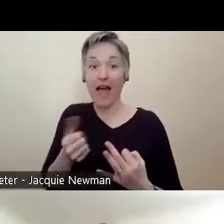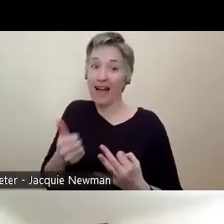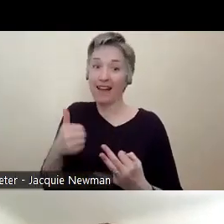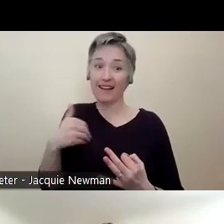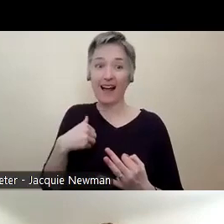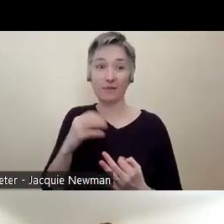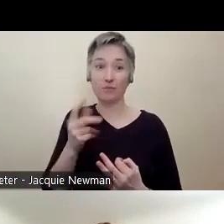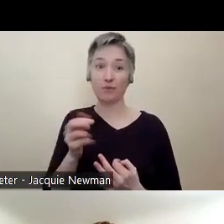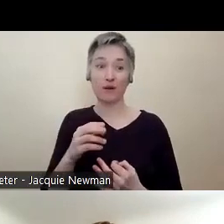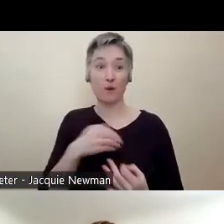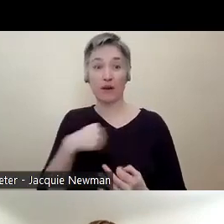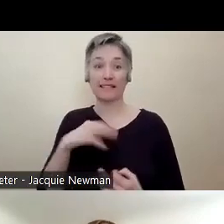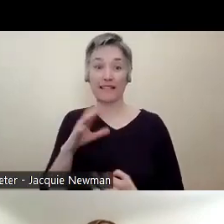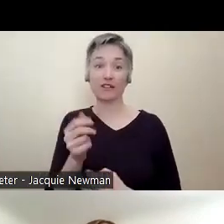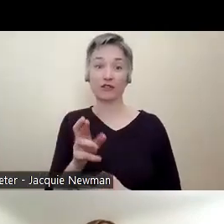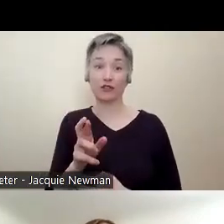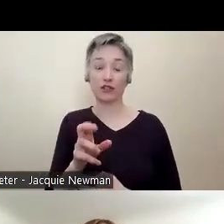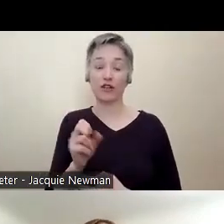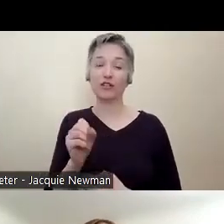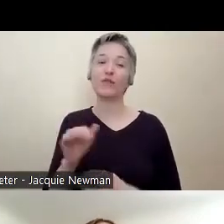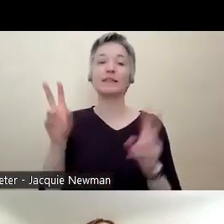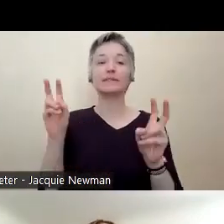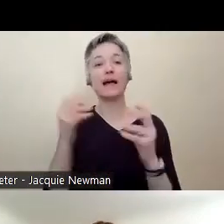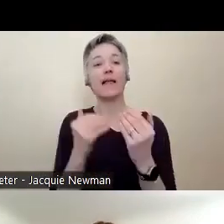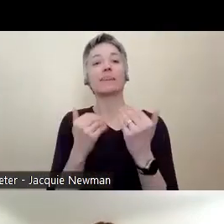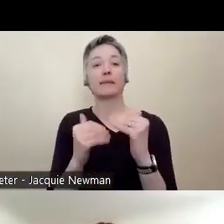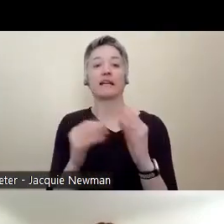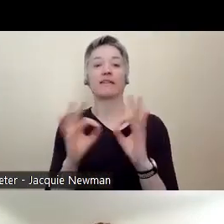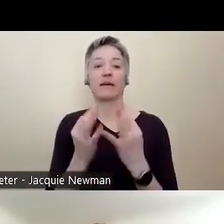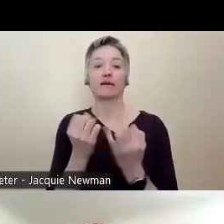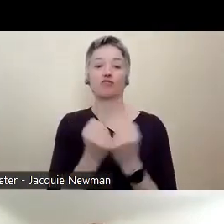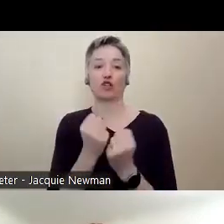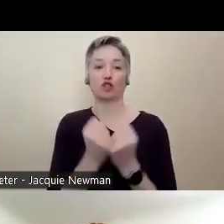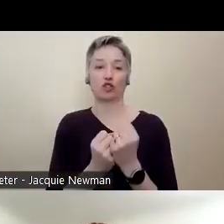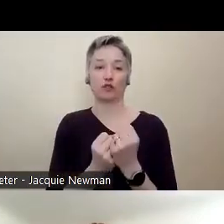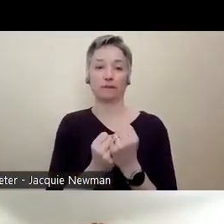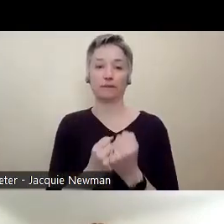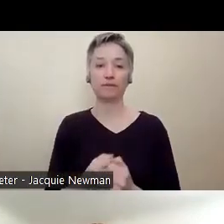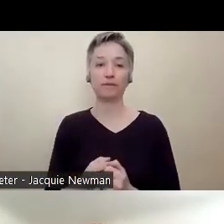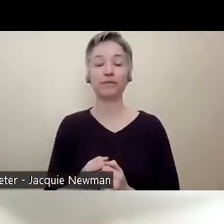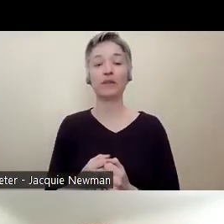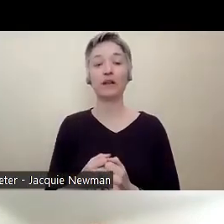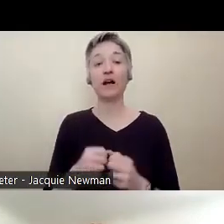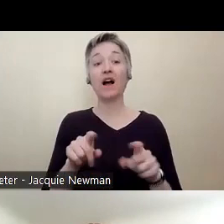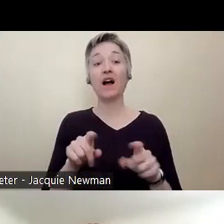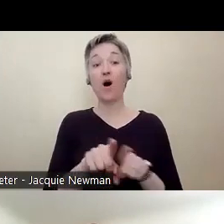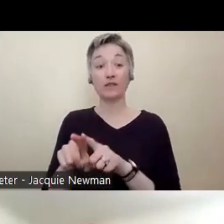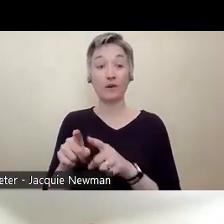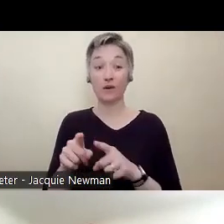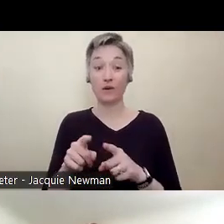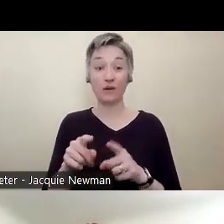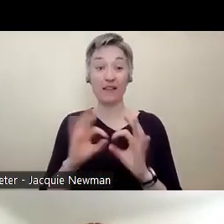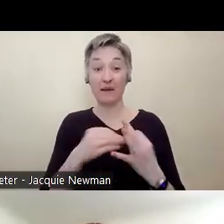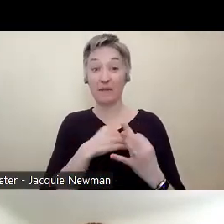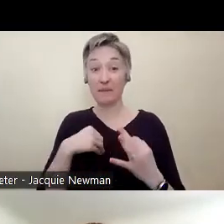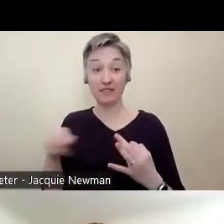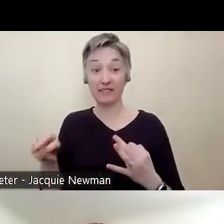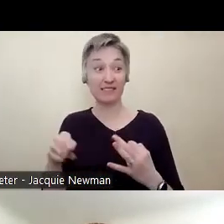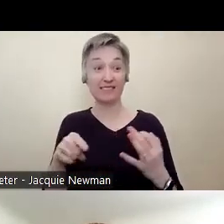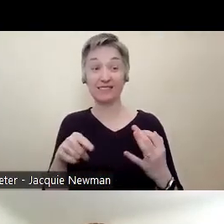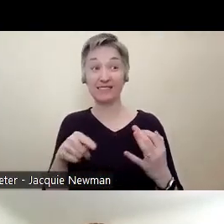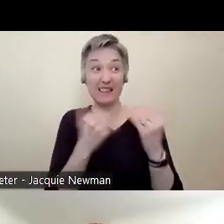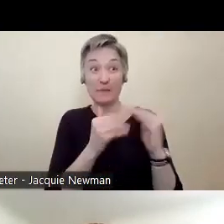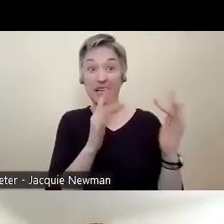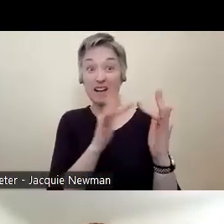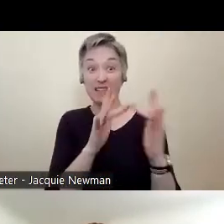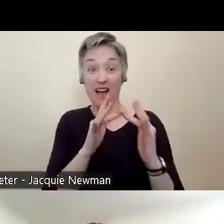This is what we call a limited family structure. The other thing is this limited contact with relatives. She's not able to know whether or not